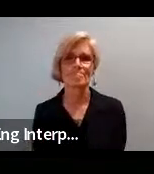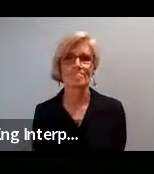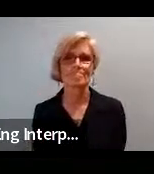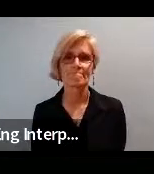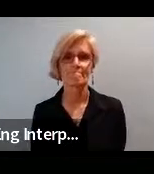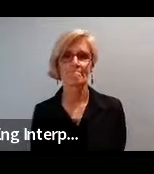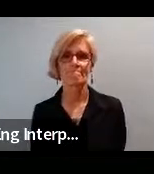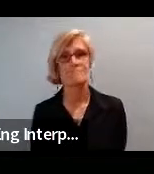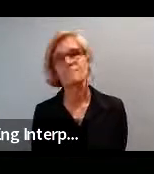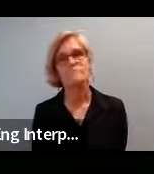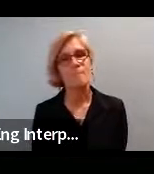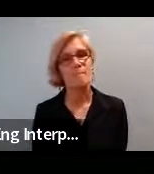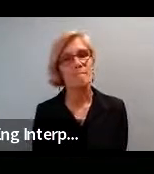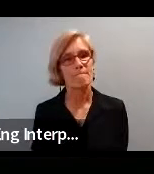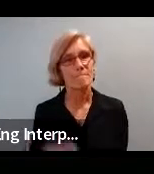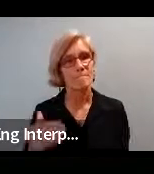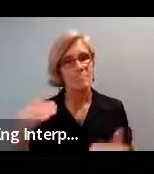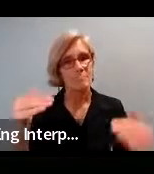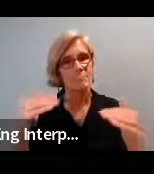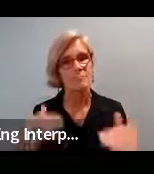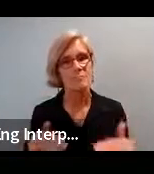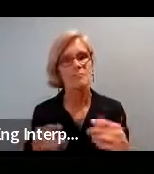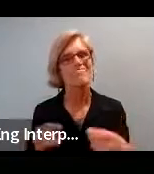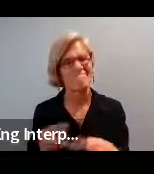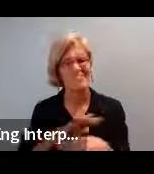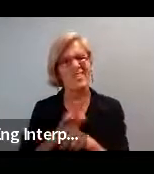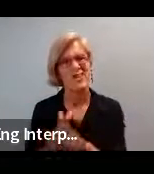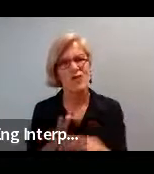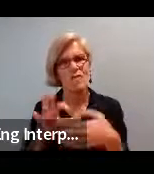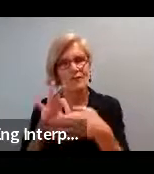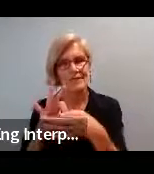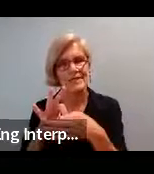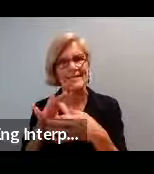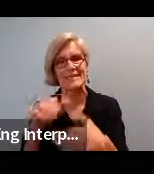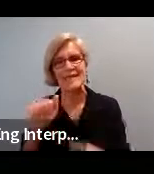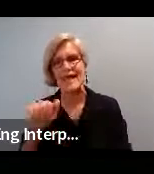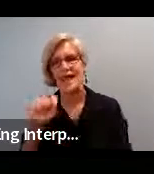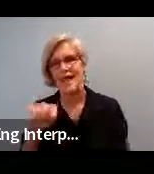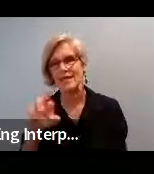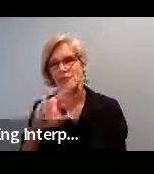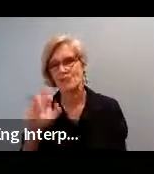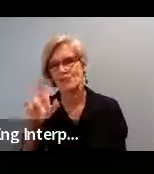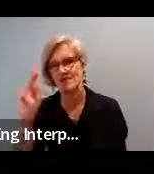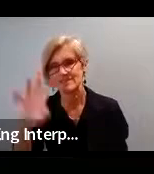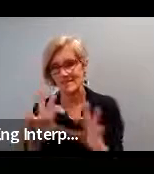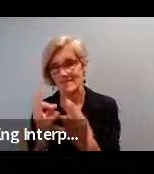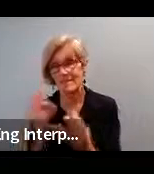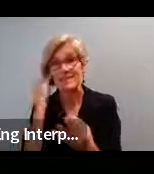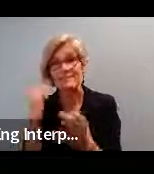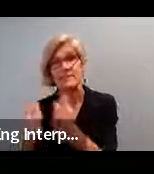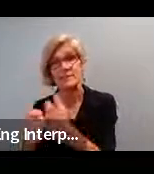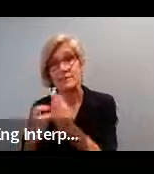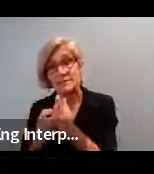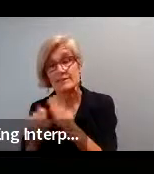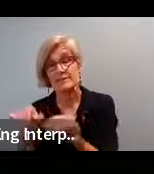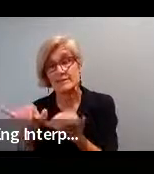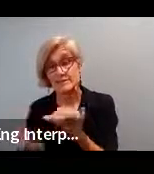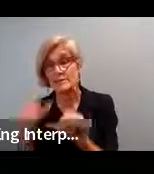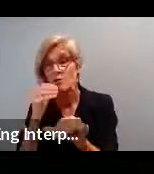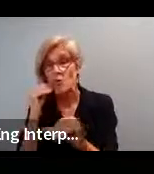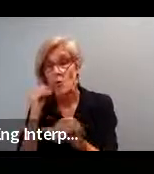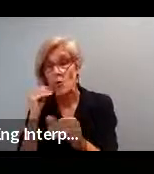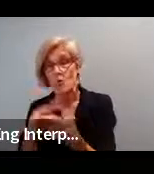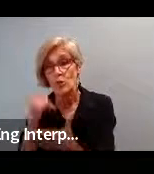The next question is for COVID-related at-risk families that need at-home learning. Is there a plan for next